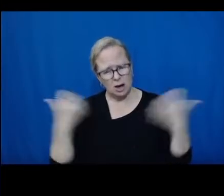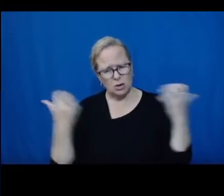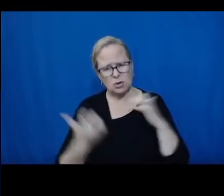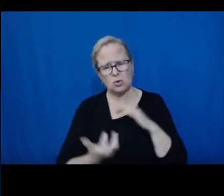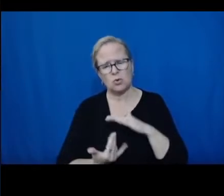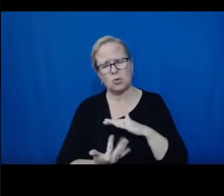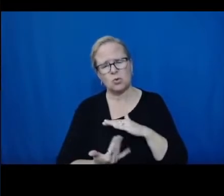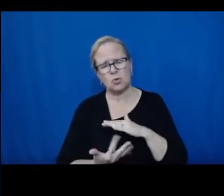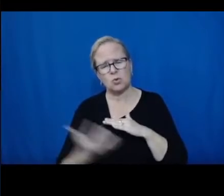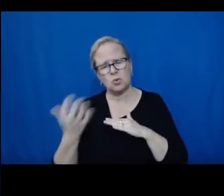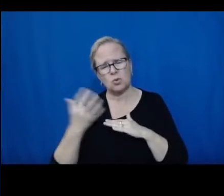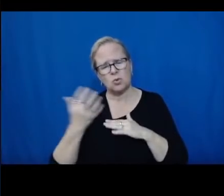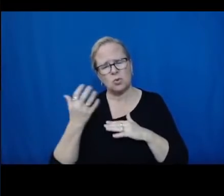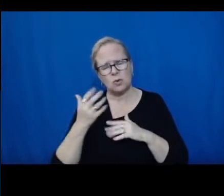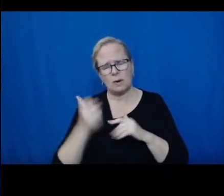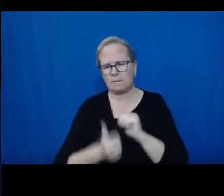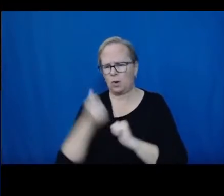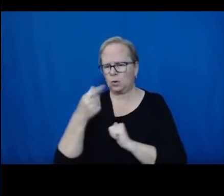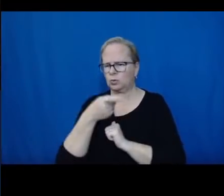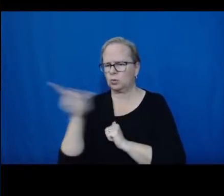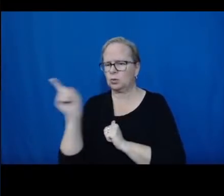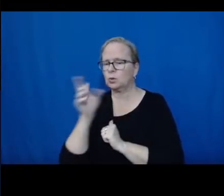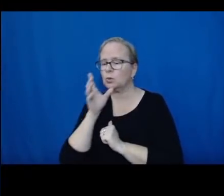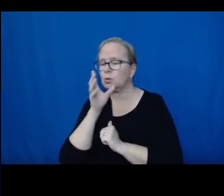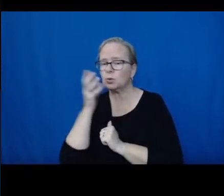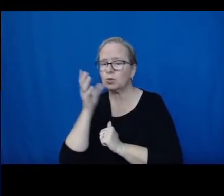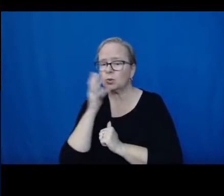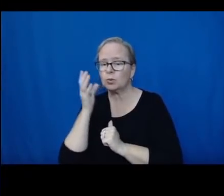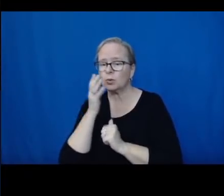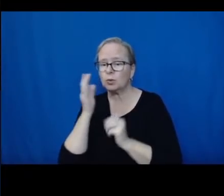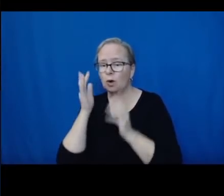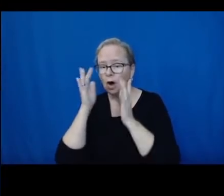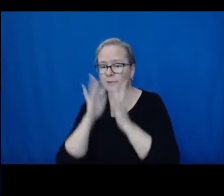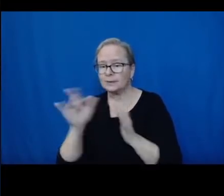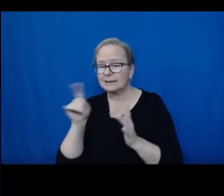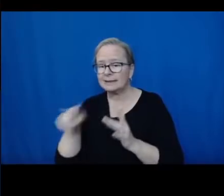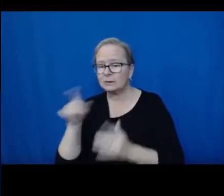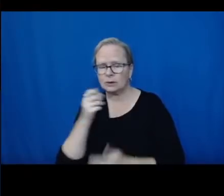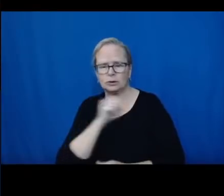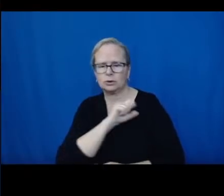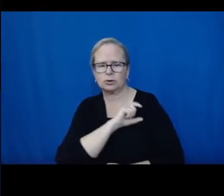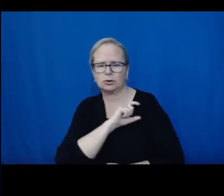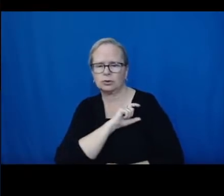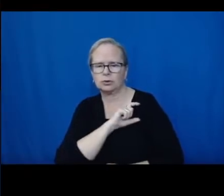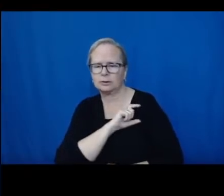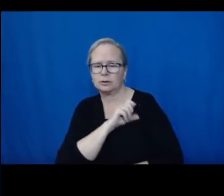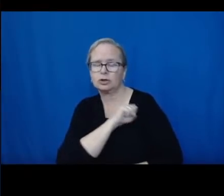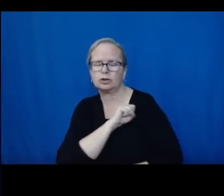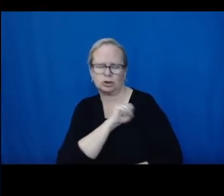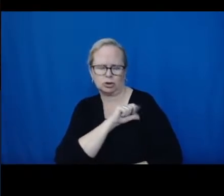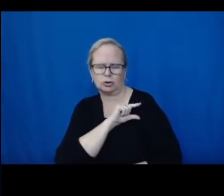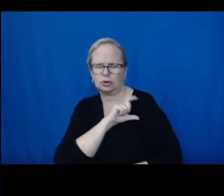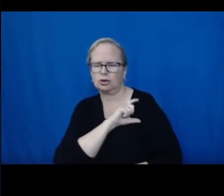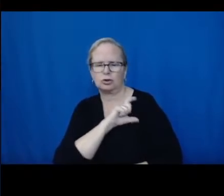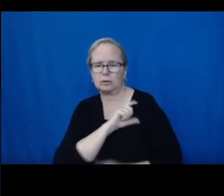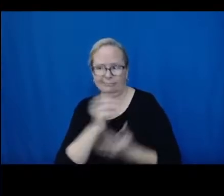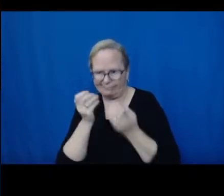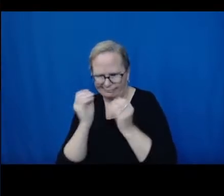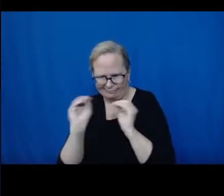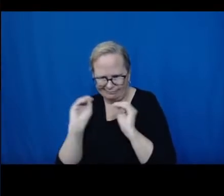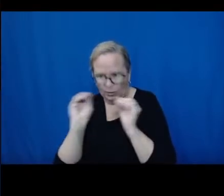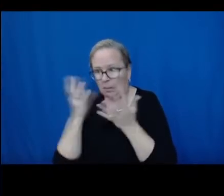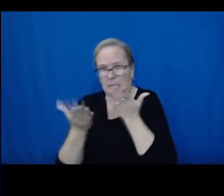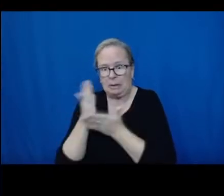sites, we have minimal to no security within our hospitals, which means when there are episodes that could